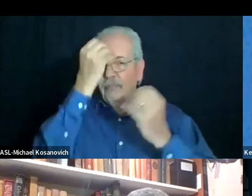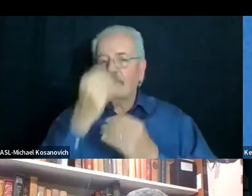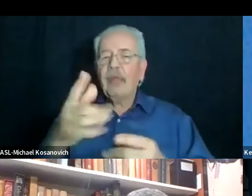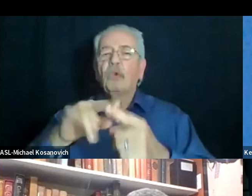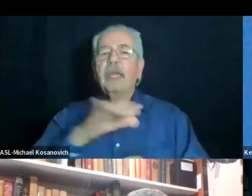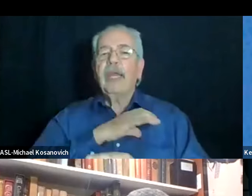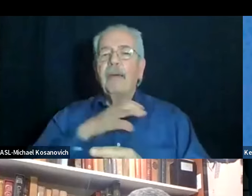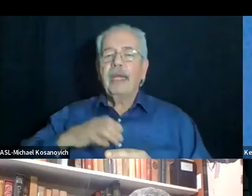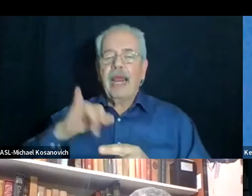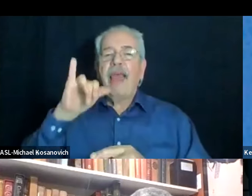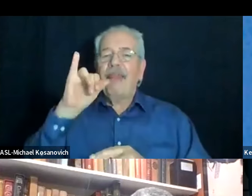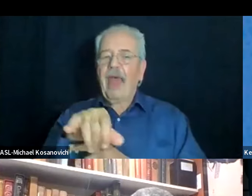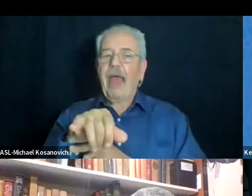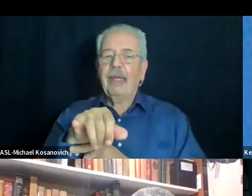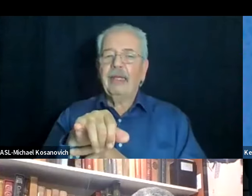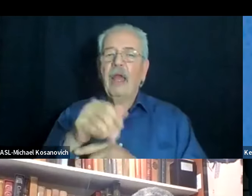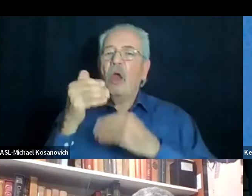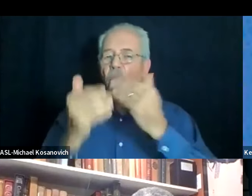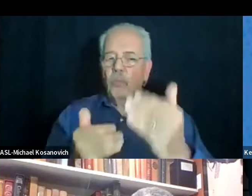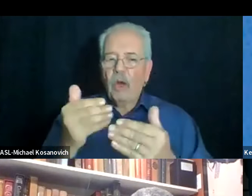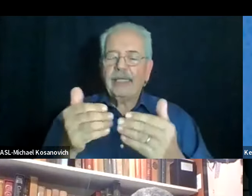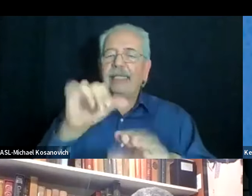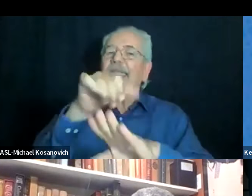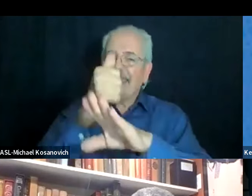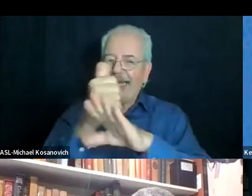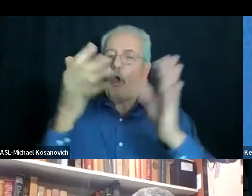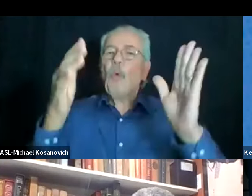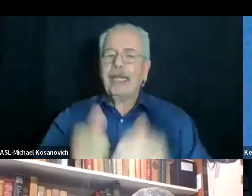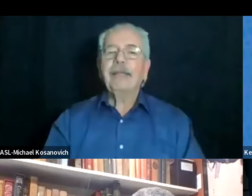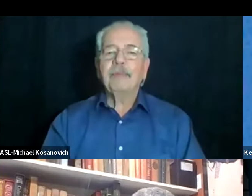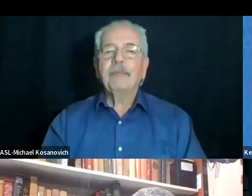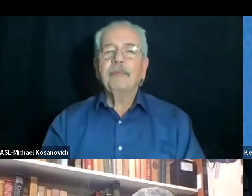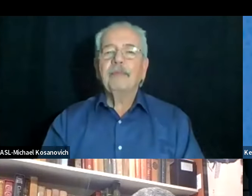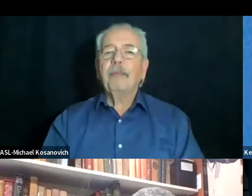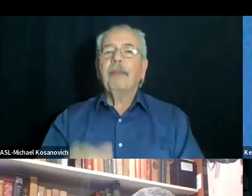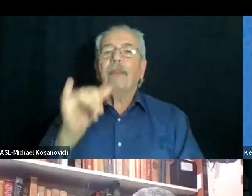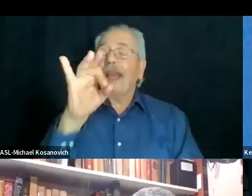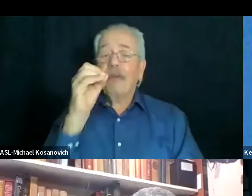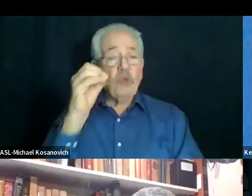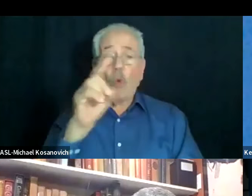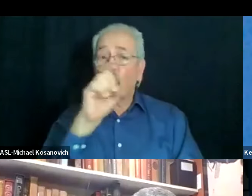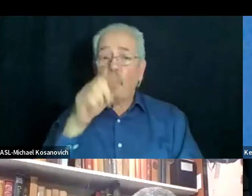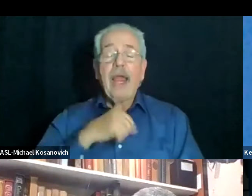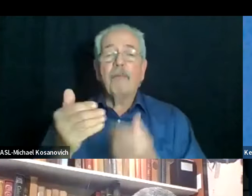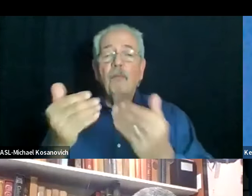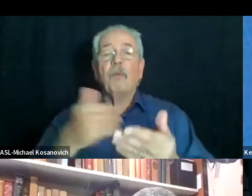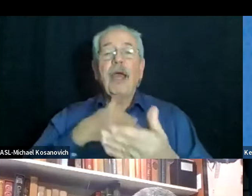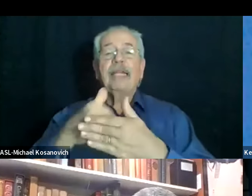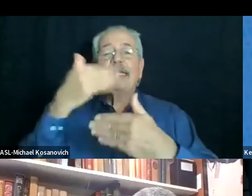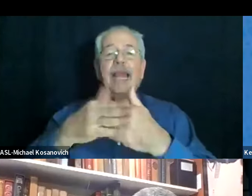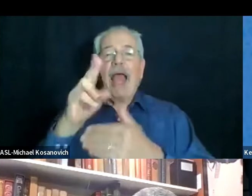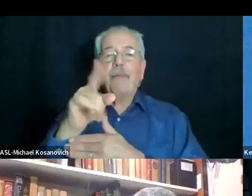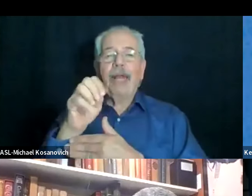know that process is in place. So if there aren't any questions, I can move on to my next